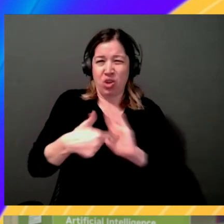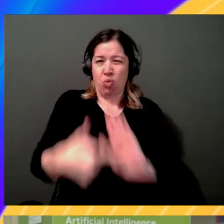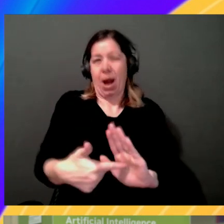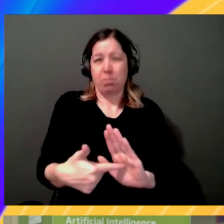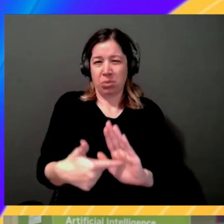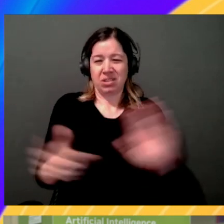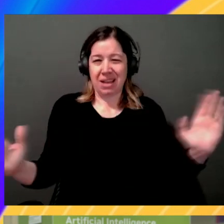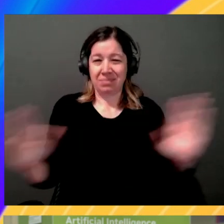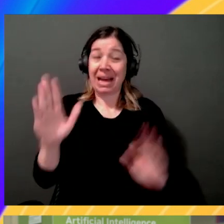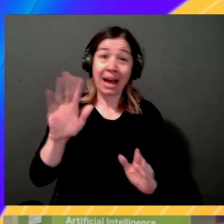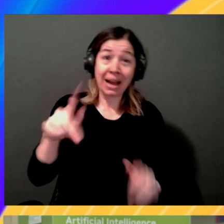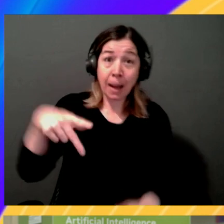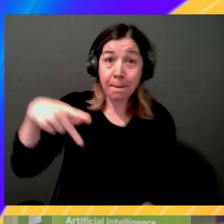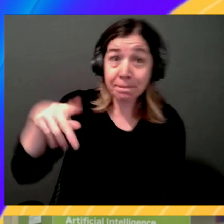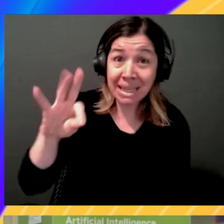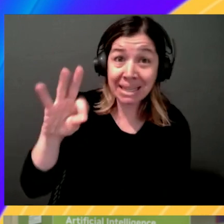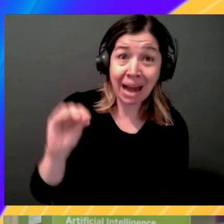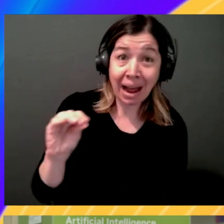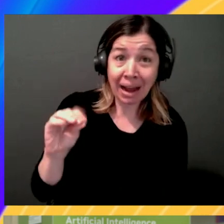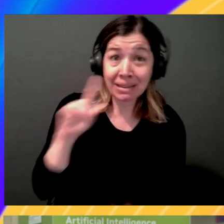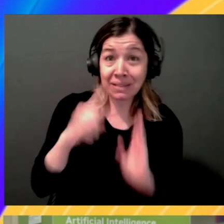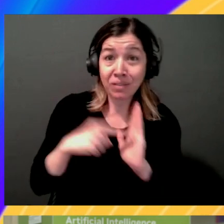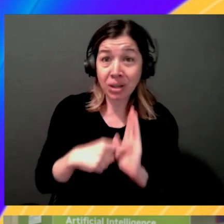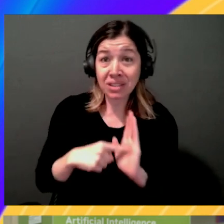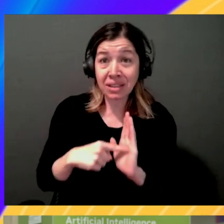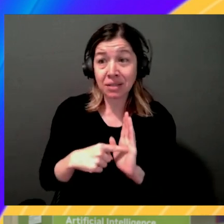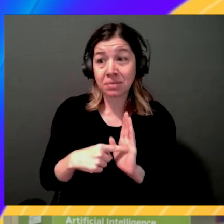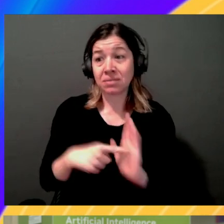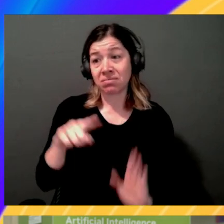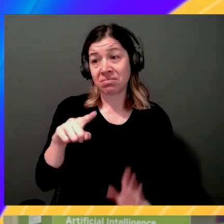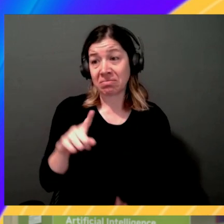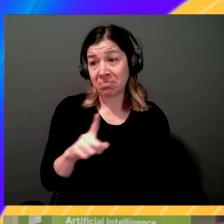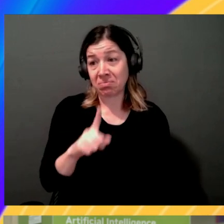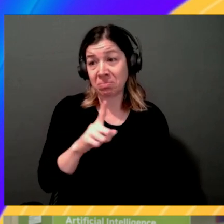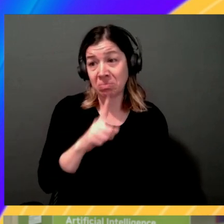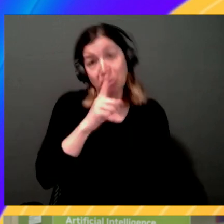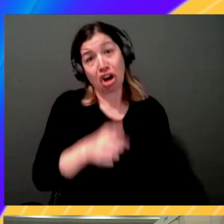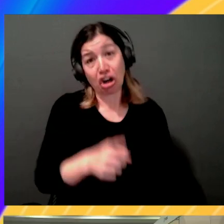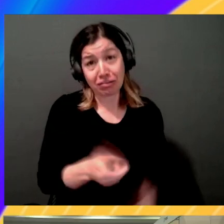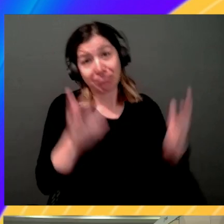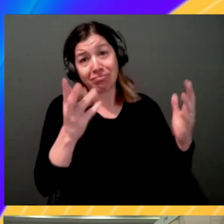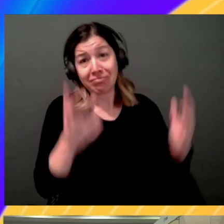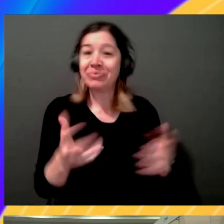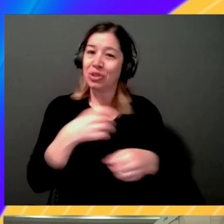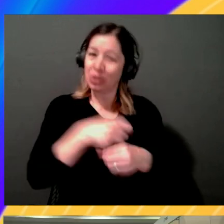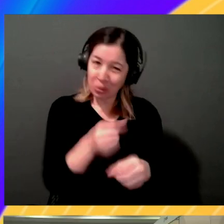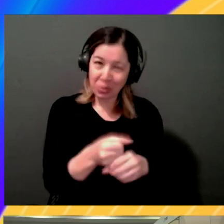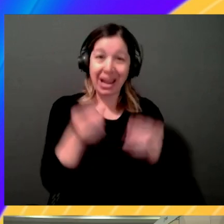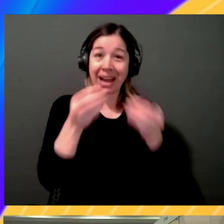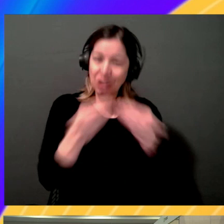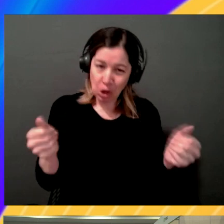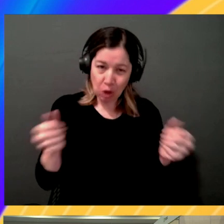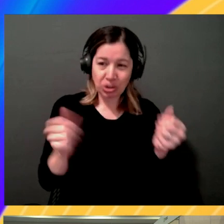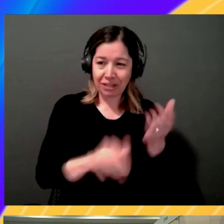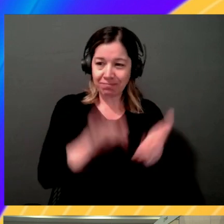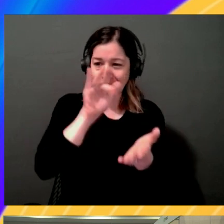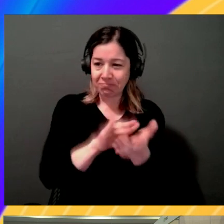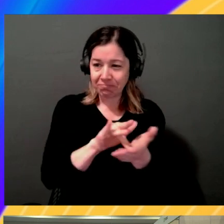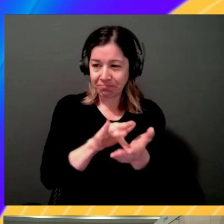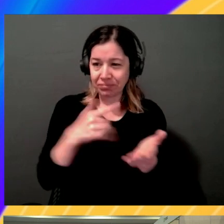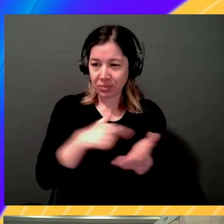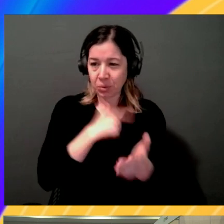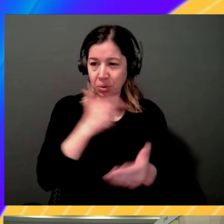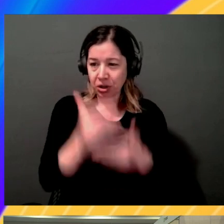example. Sure. Create solution, and we're kicking. Now this step will take several